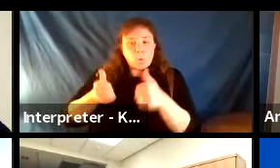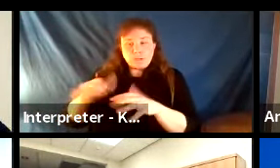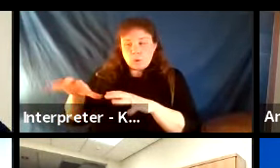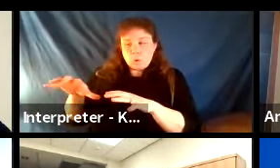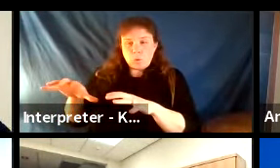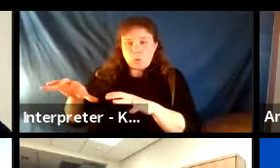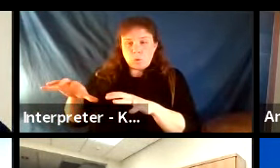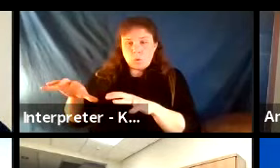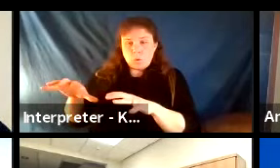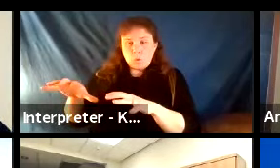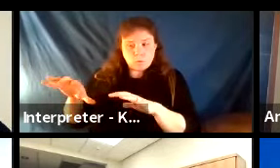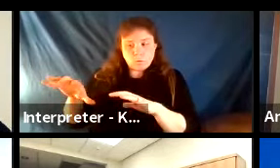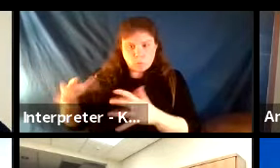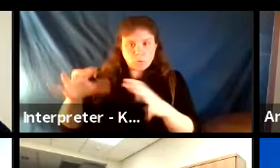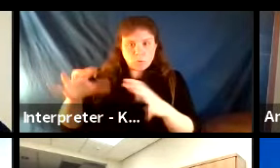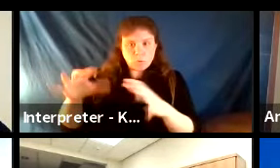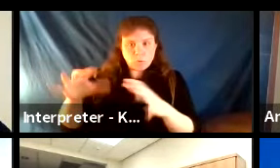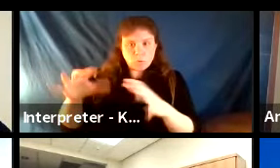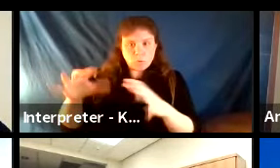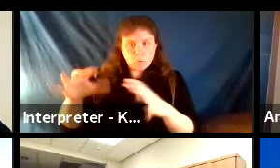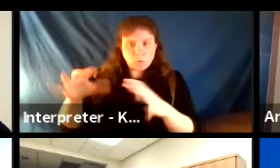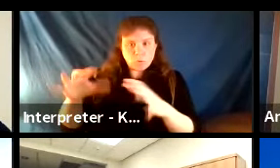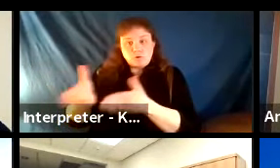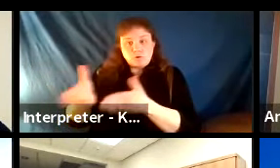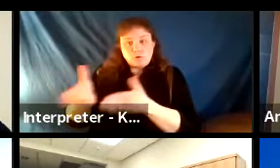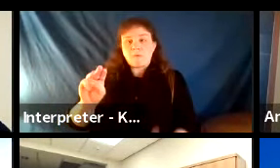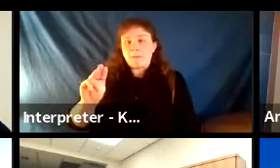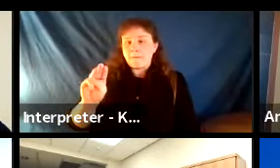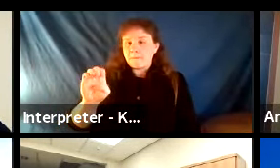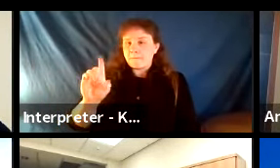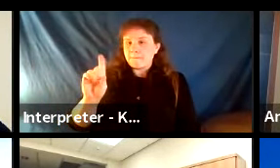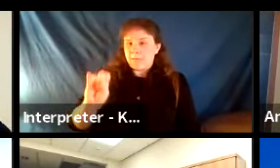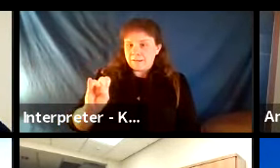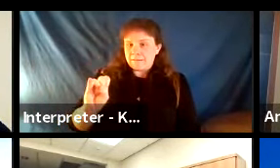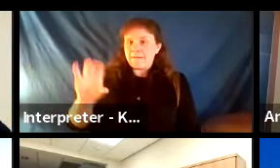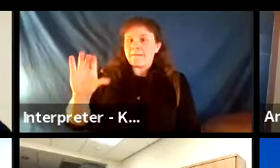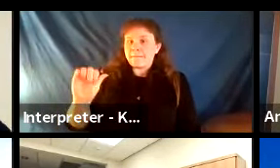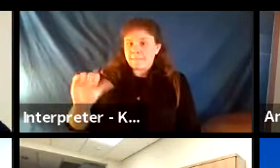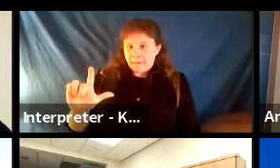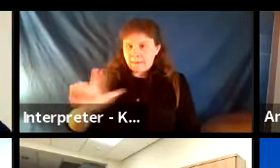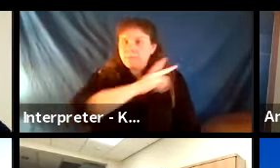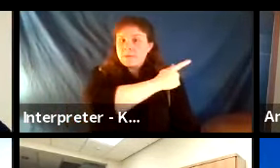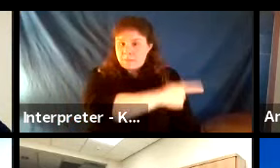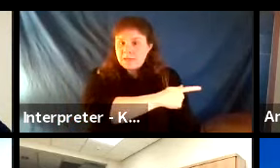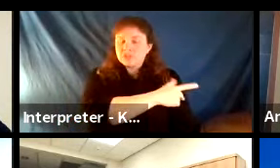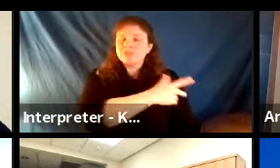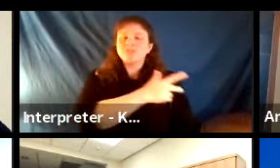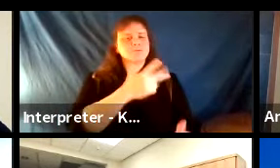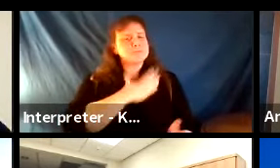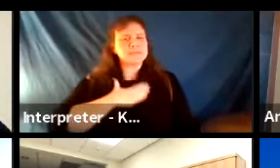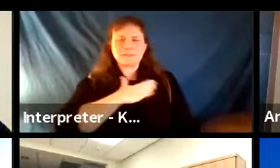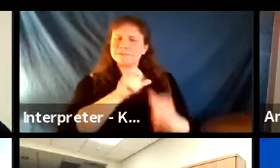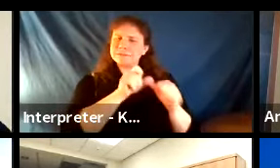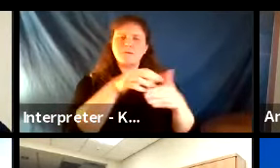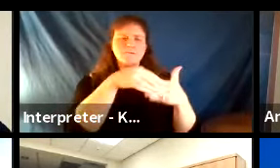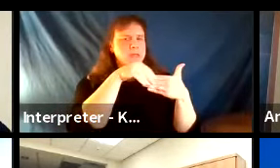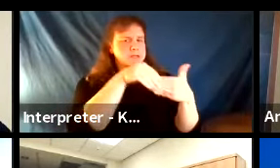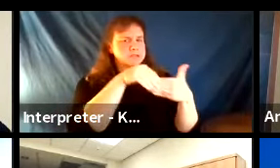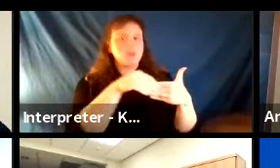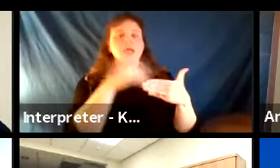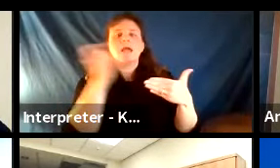Medi-Cal patients. And so I think if we can be flexible, and I know there's more to come on how we're going to do this in